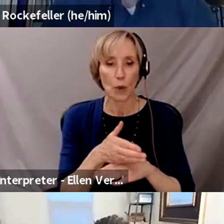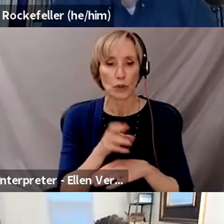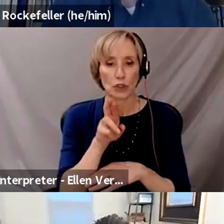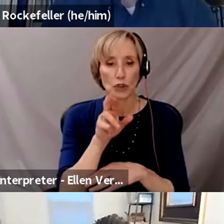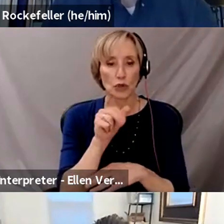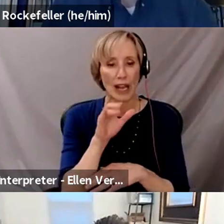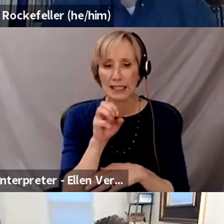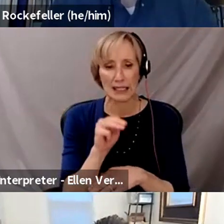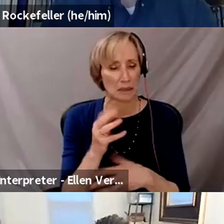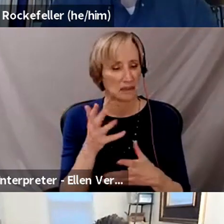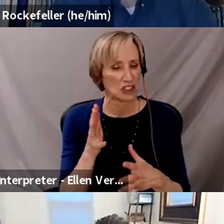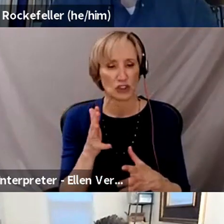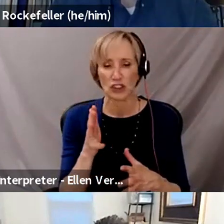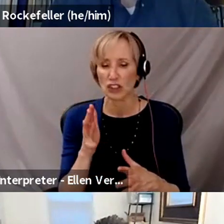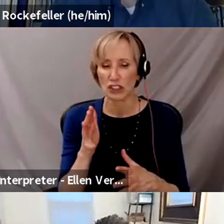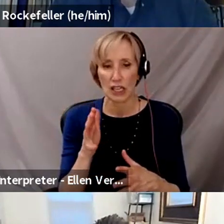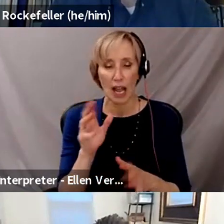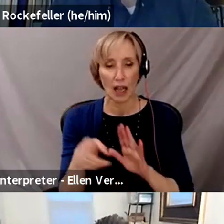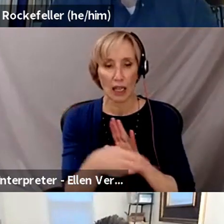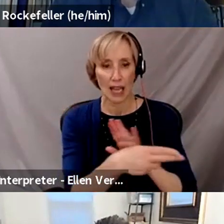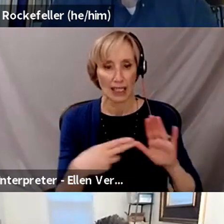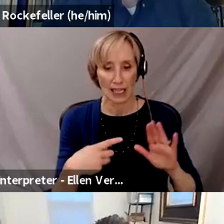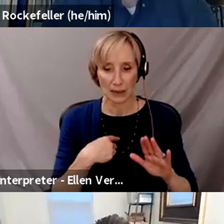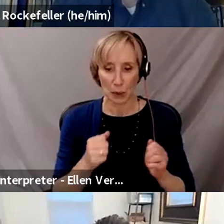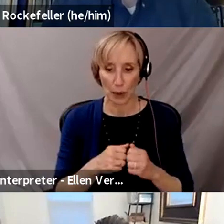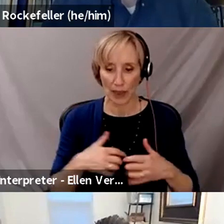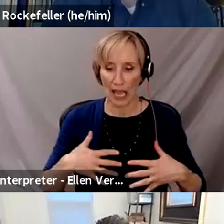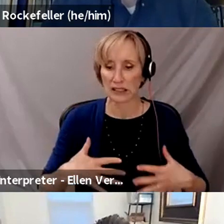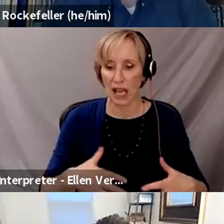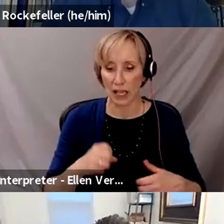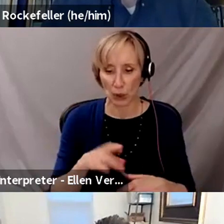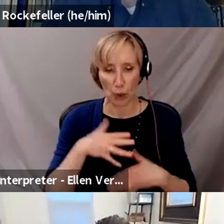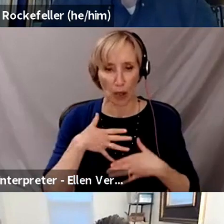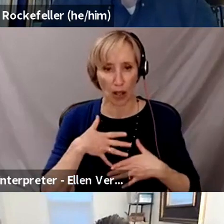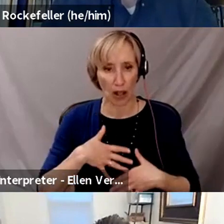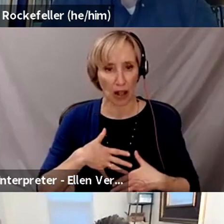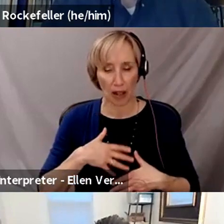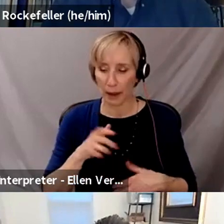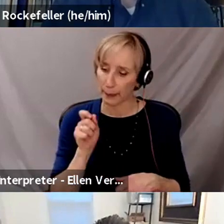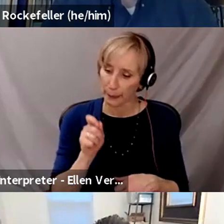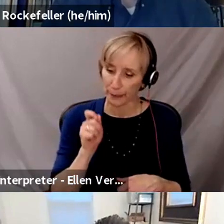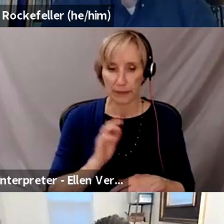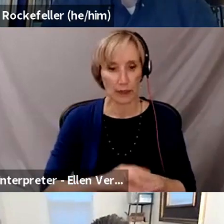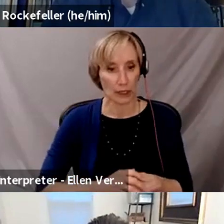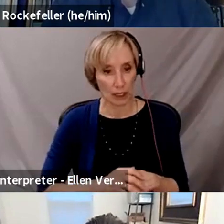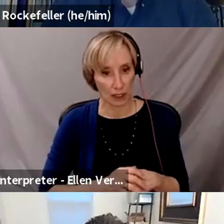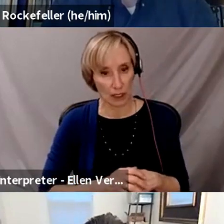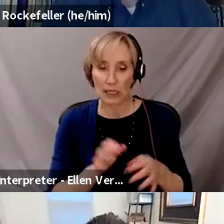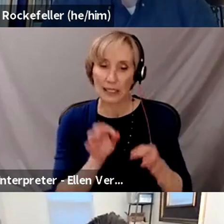can diagnose me with something like anxiety or depression and just tack on that label. It